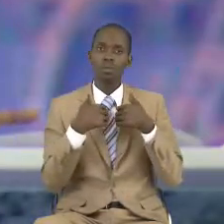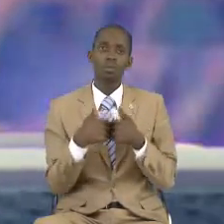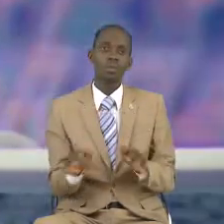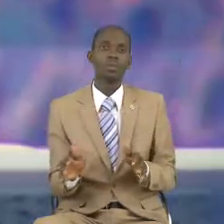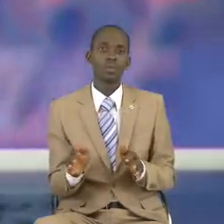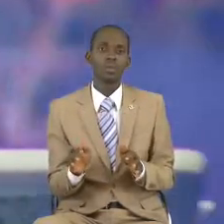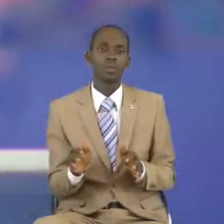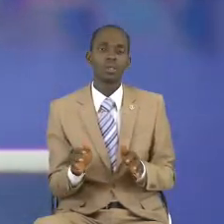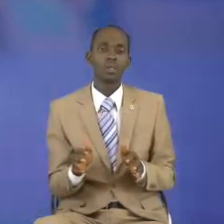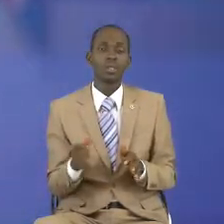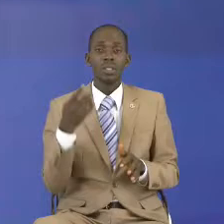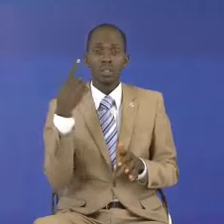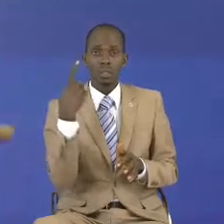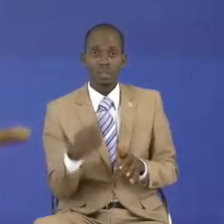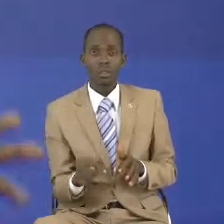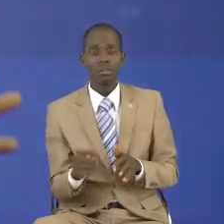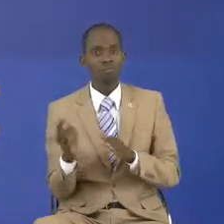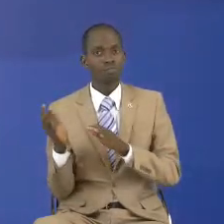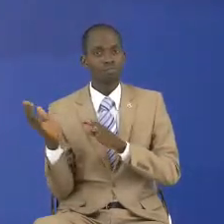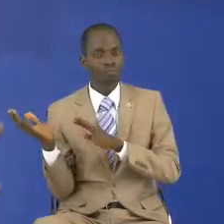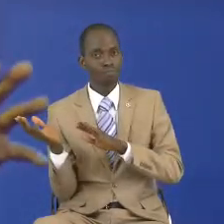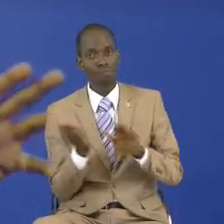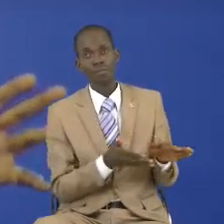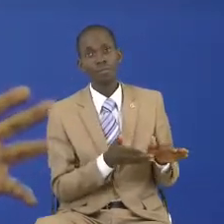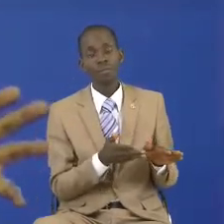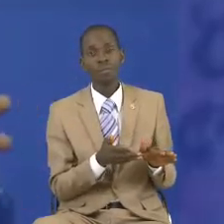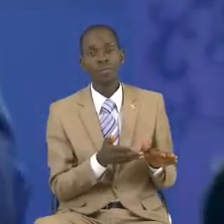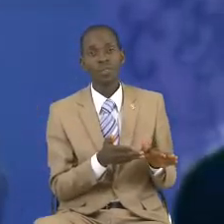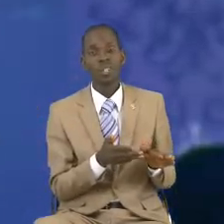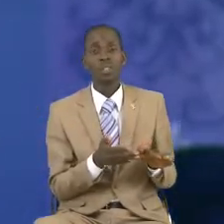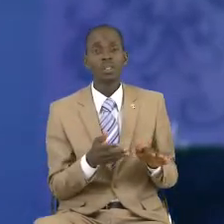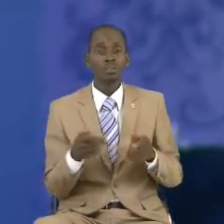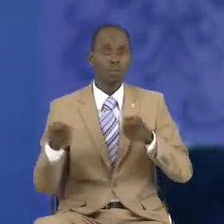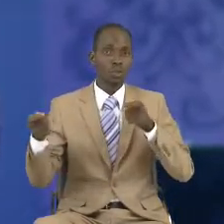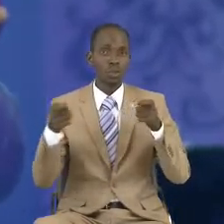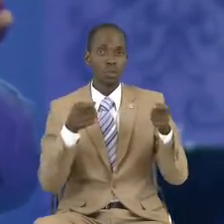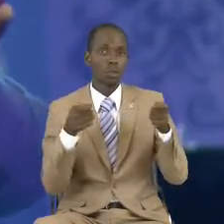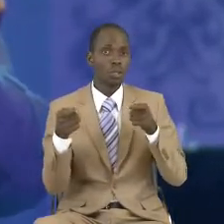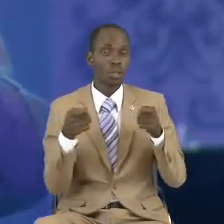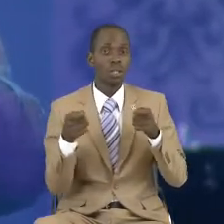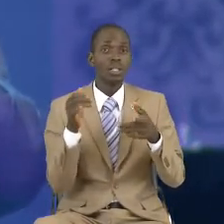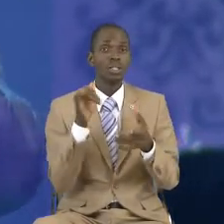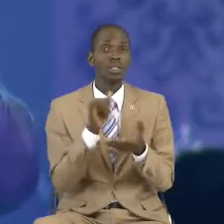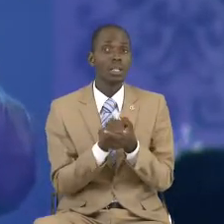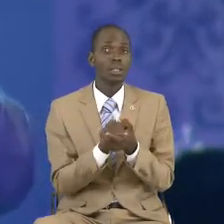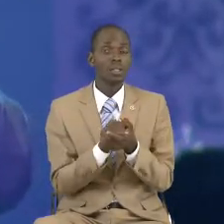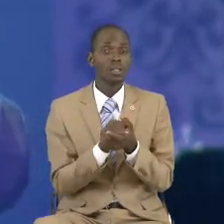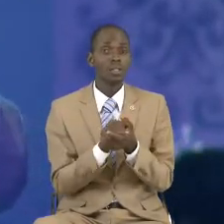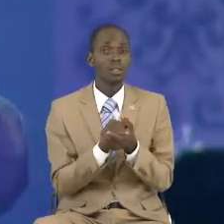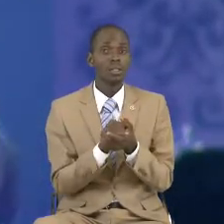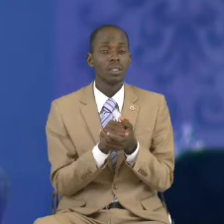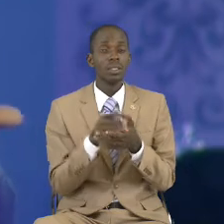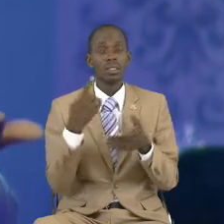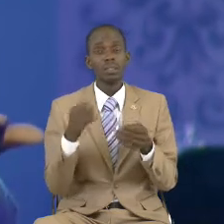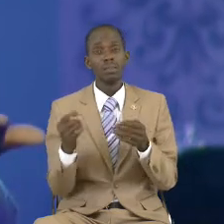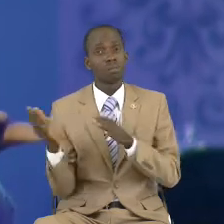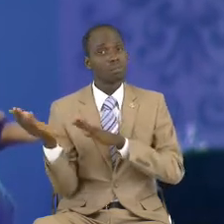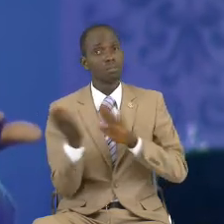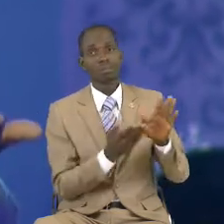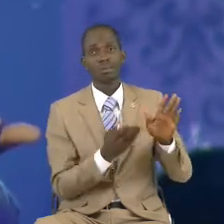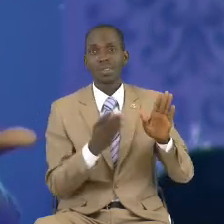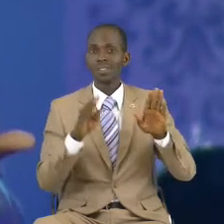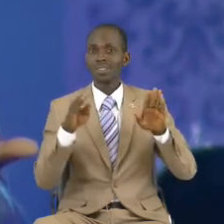relinquished the delegated dominion that they urged and